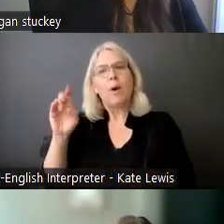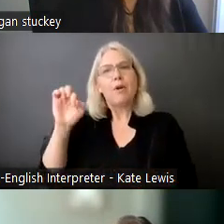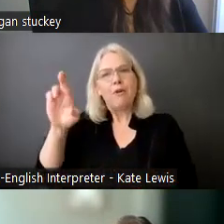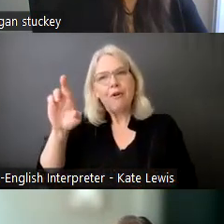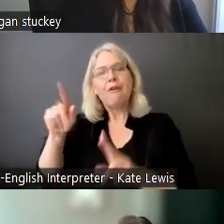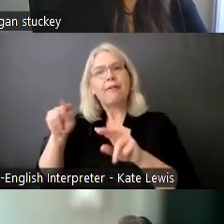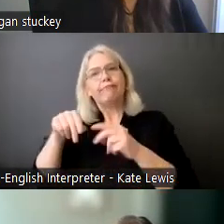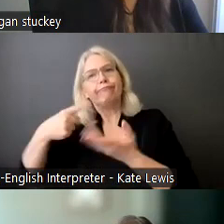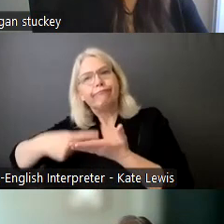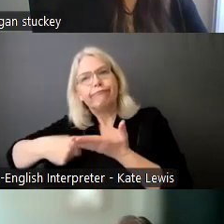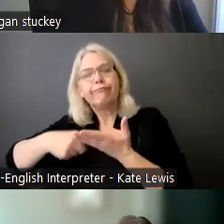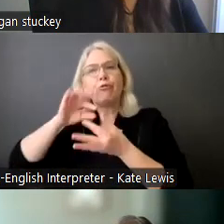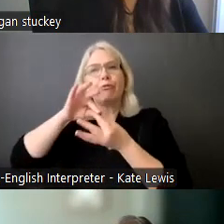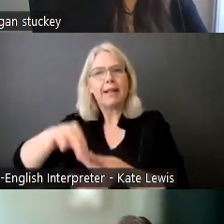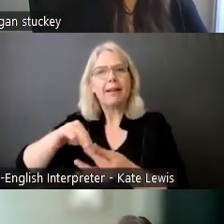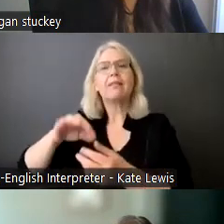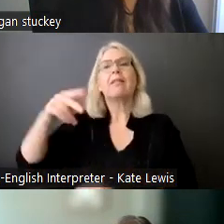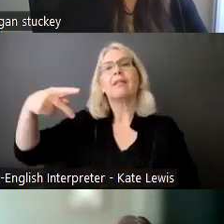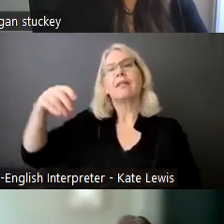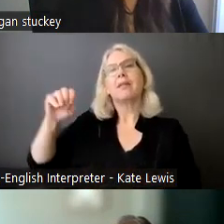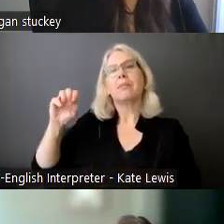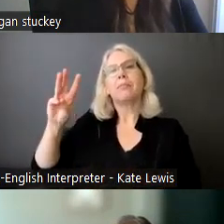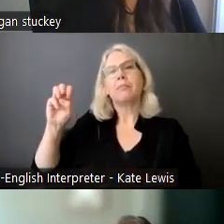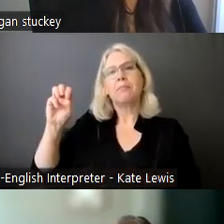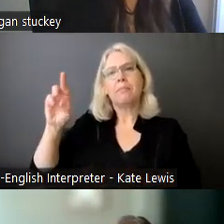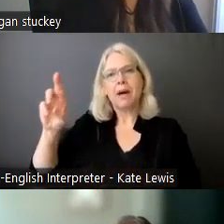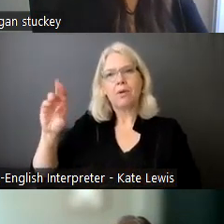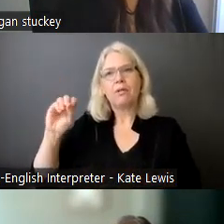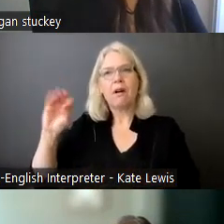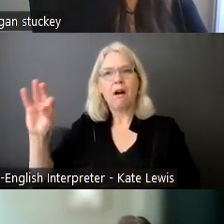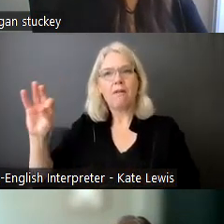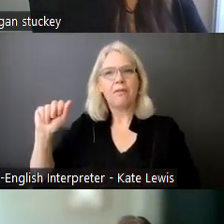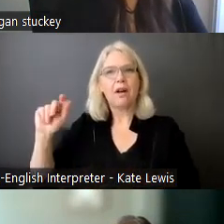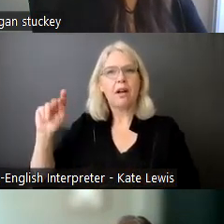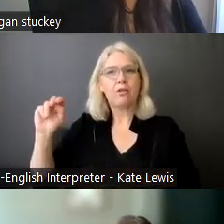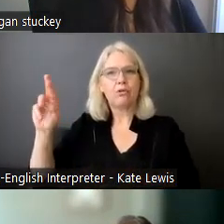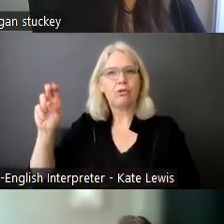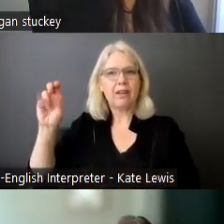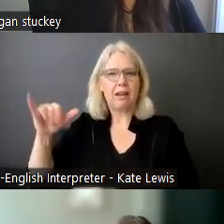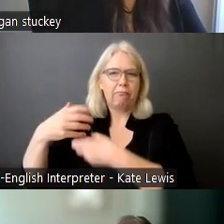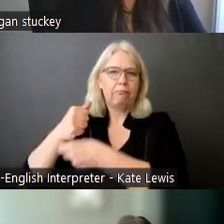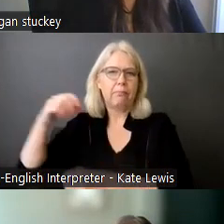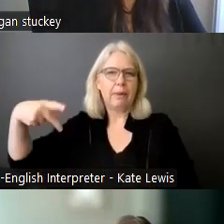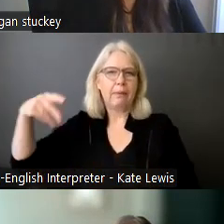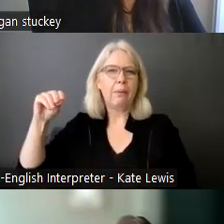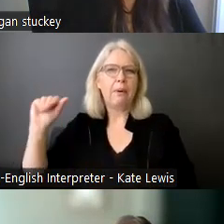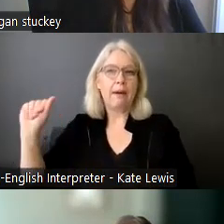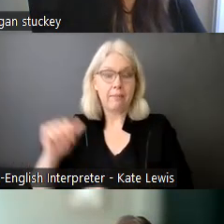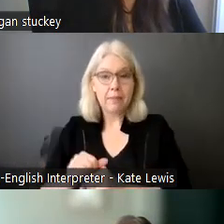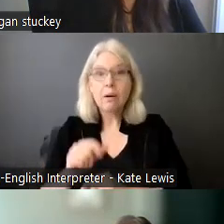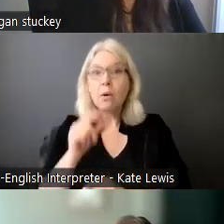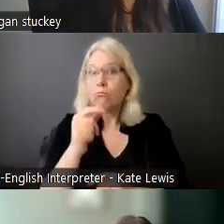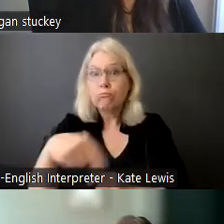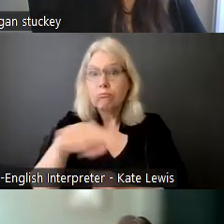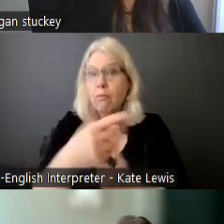panel discussion, getting your questions answered. For those of you who may have joined us on January the 19th, we had the first